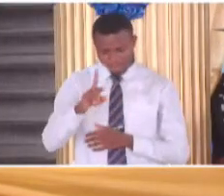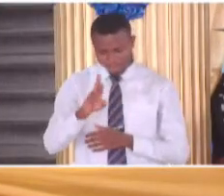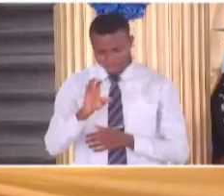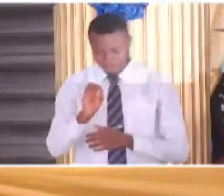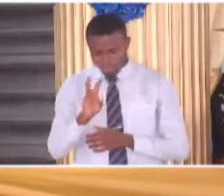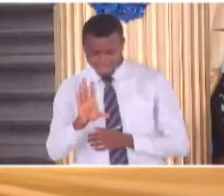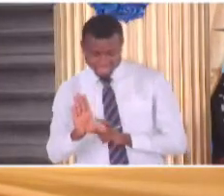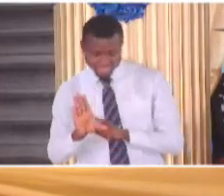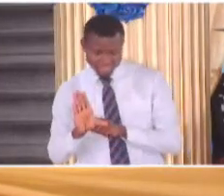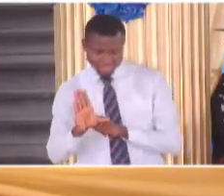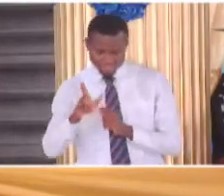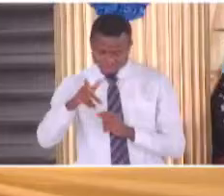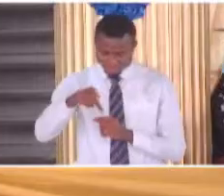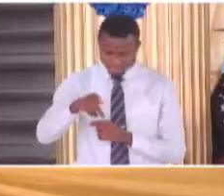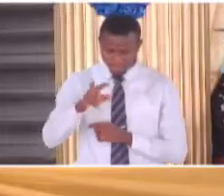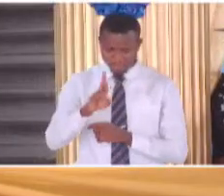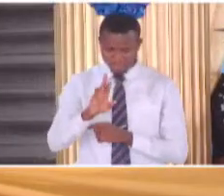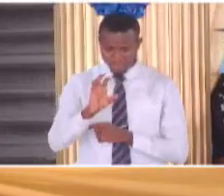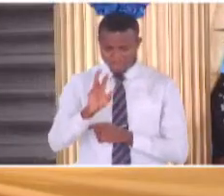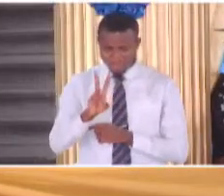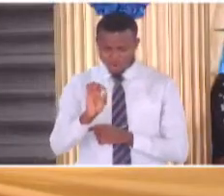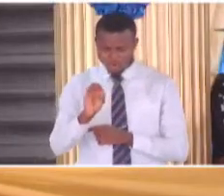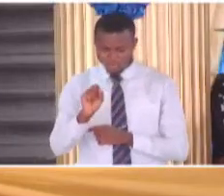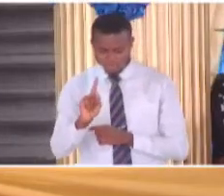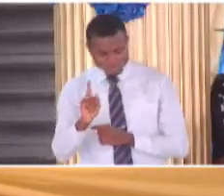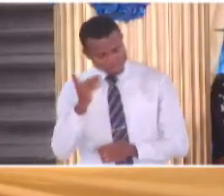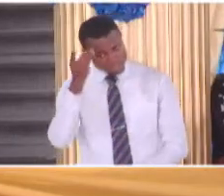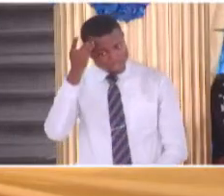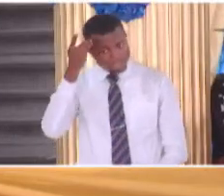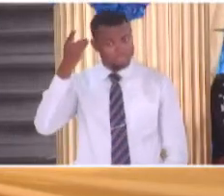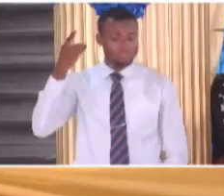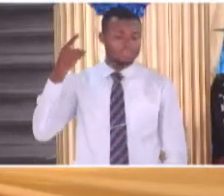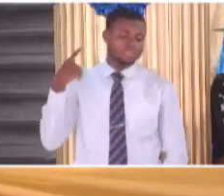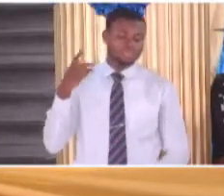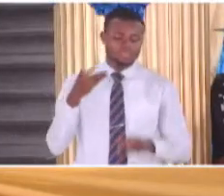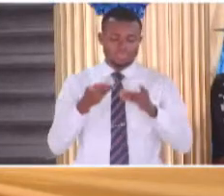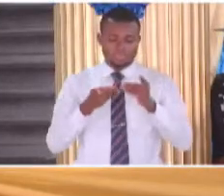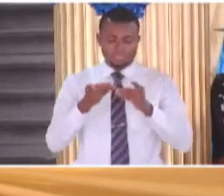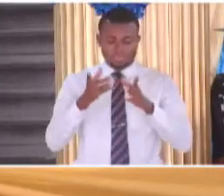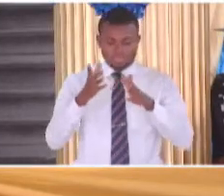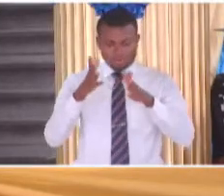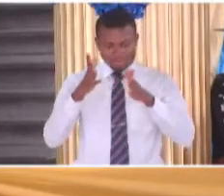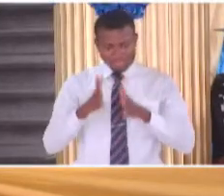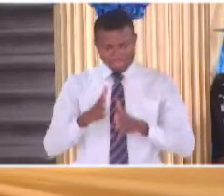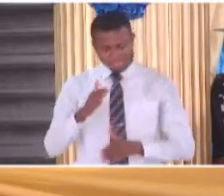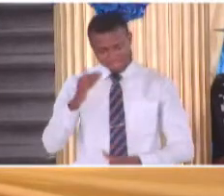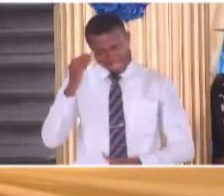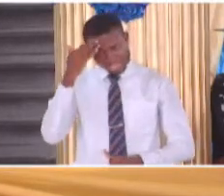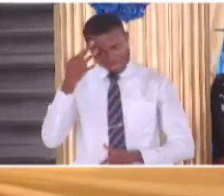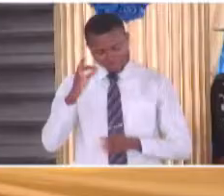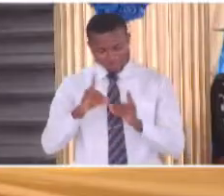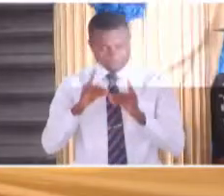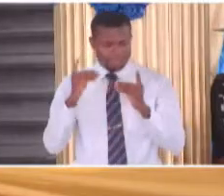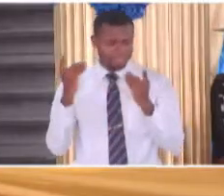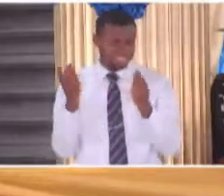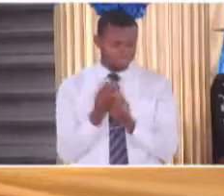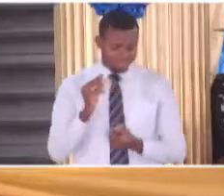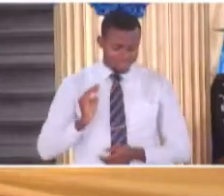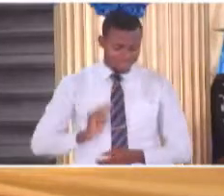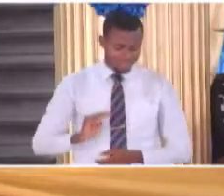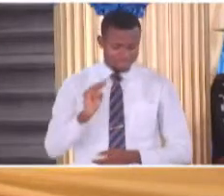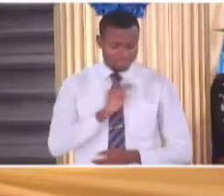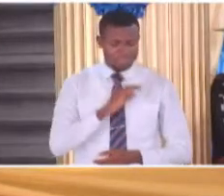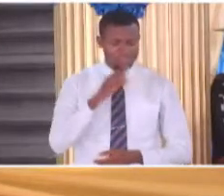pro-vice-chancellors, provosts, deans, directors, heads of departments, members